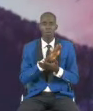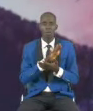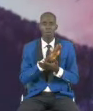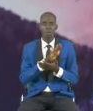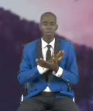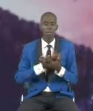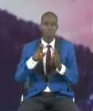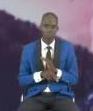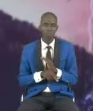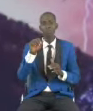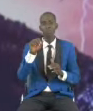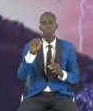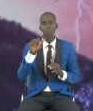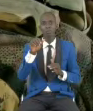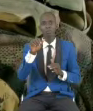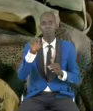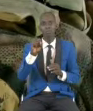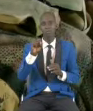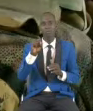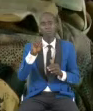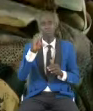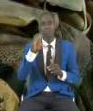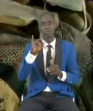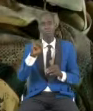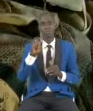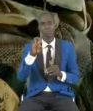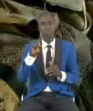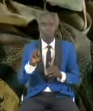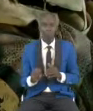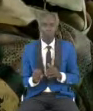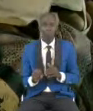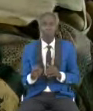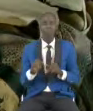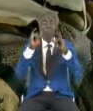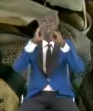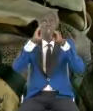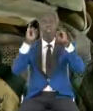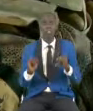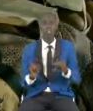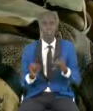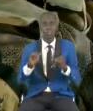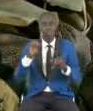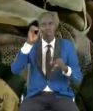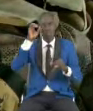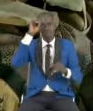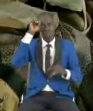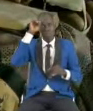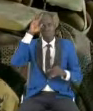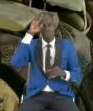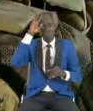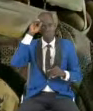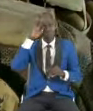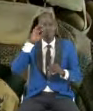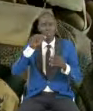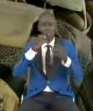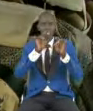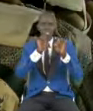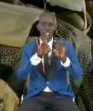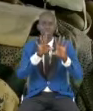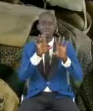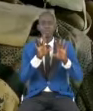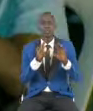lasciviousness. Look at verse 20. Idolatry, witchcraft, hatred,